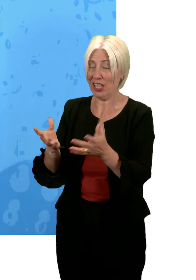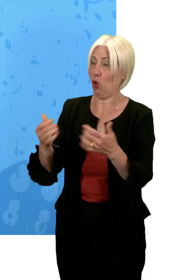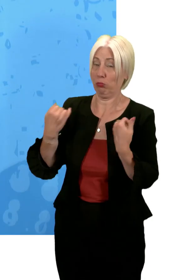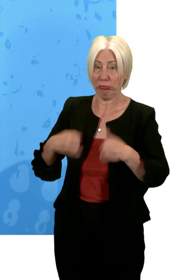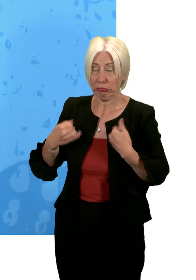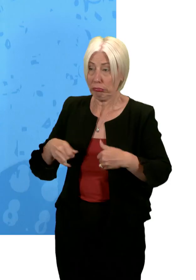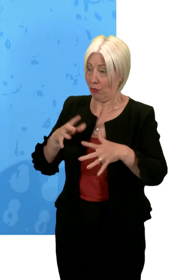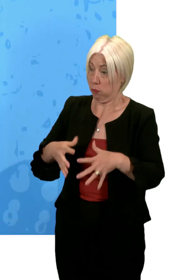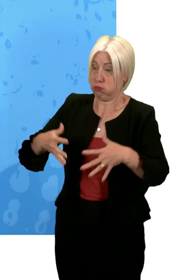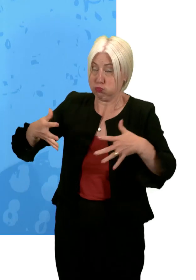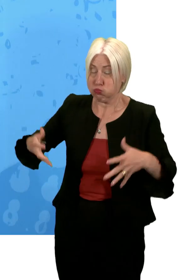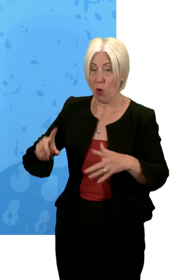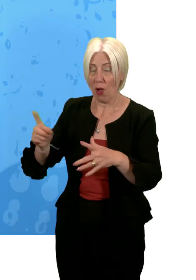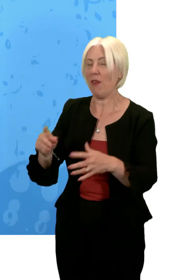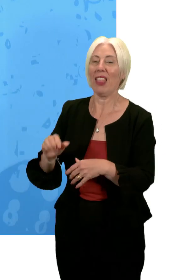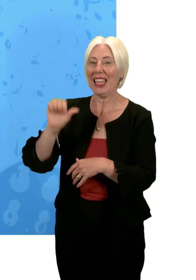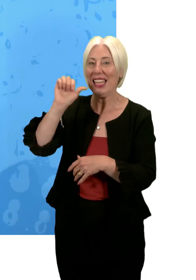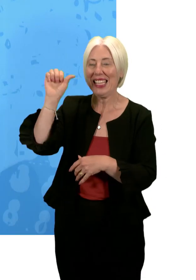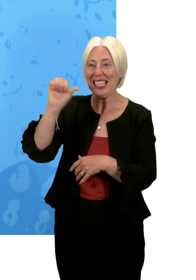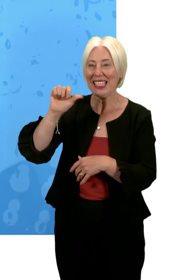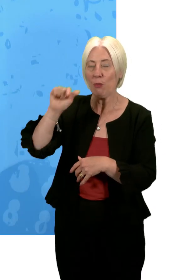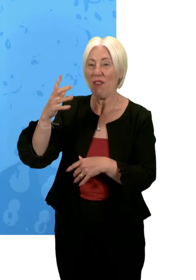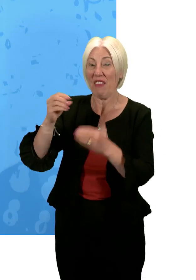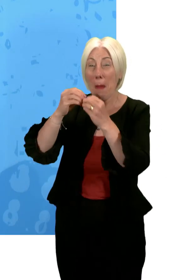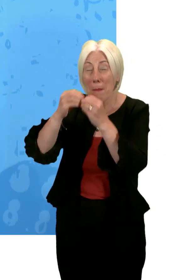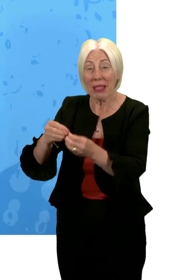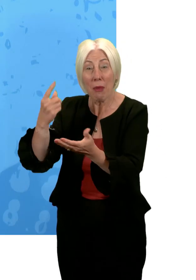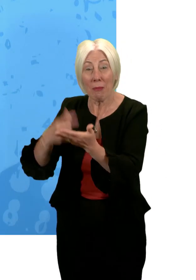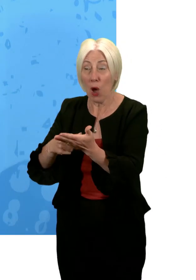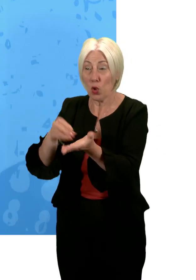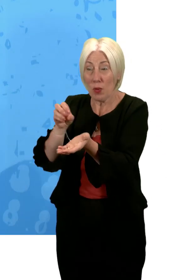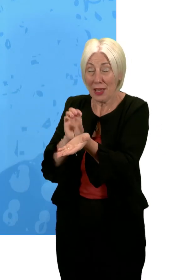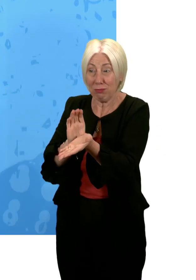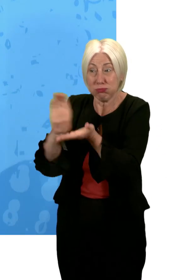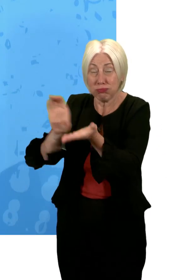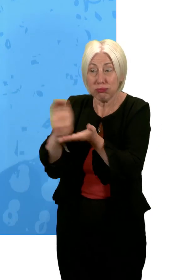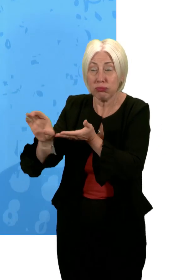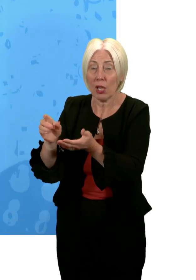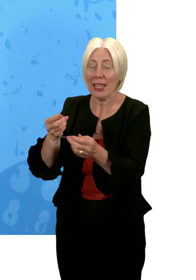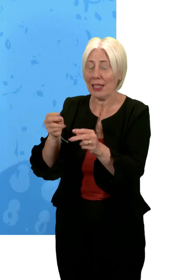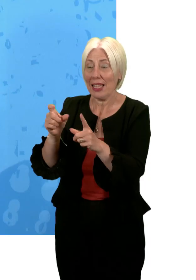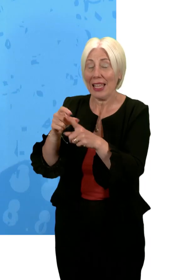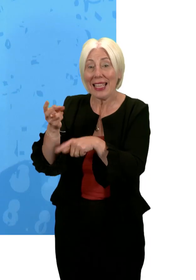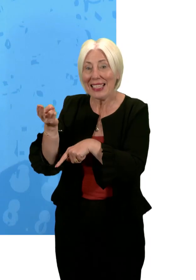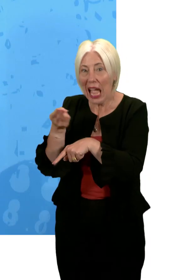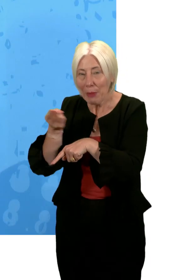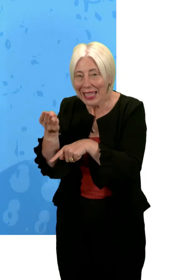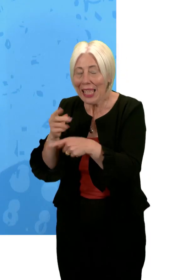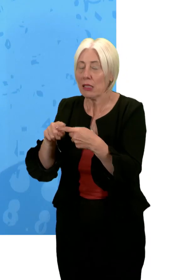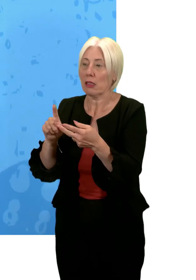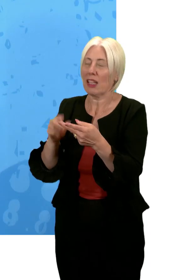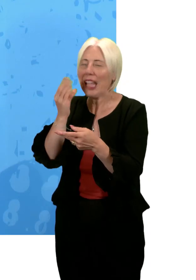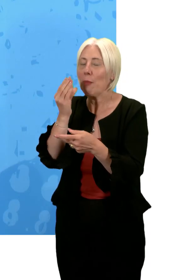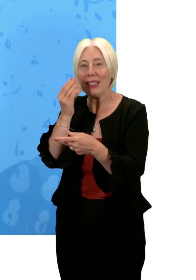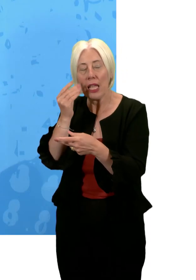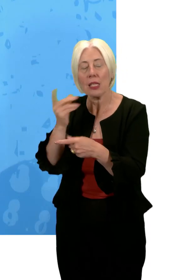disease, 16.5 billion a year we spend on obesity and diabetes. So it's a massive amount of money.